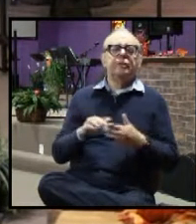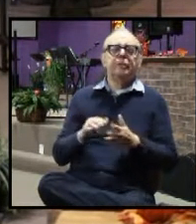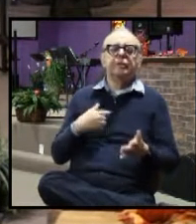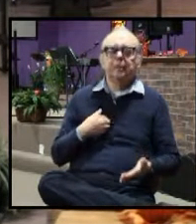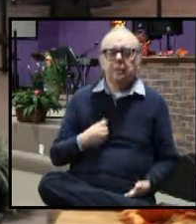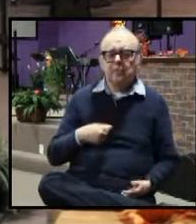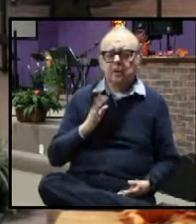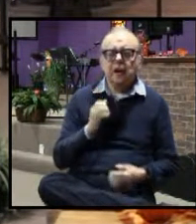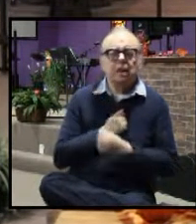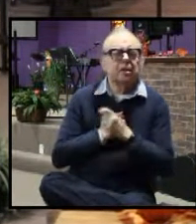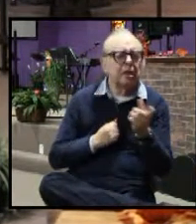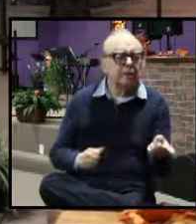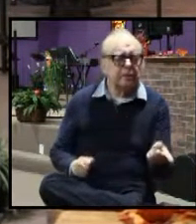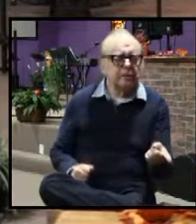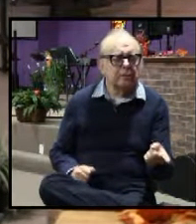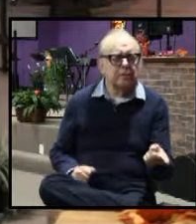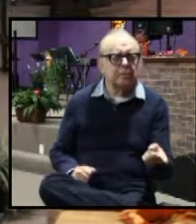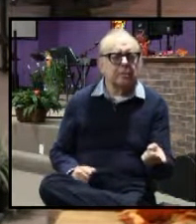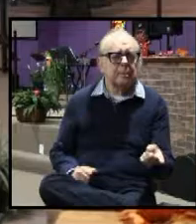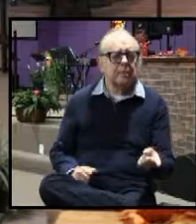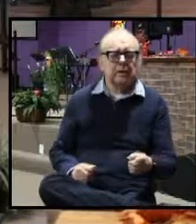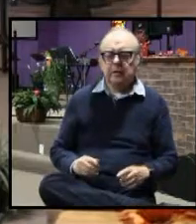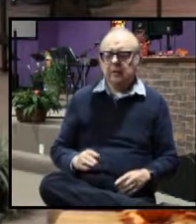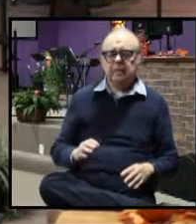to me? God loves you